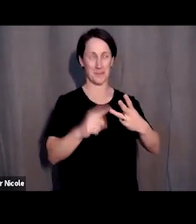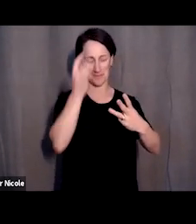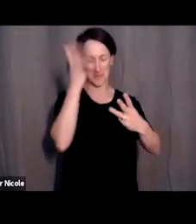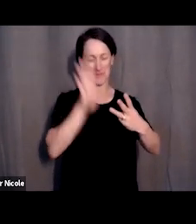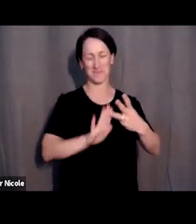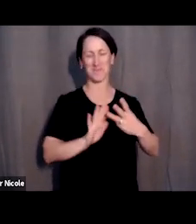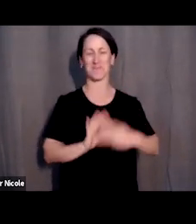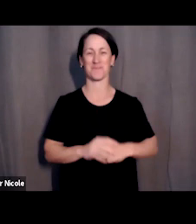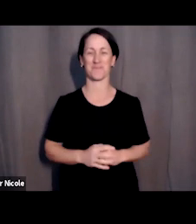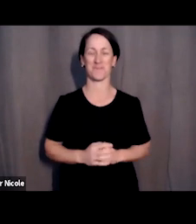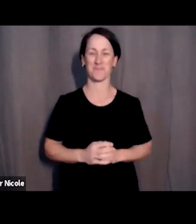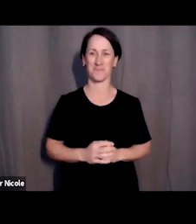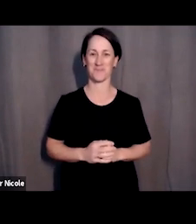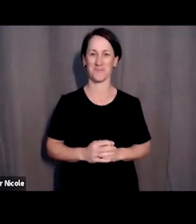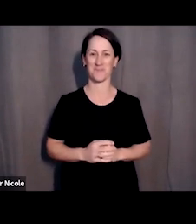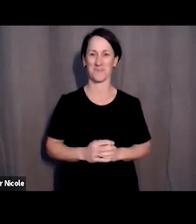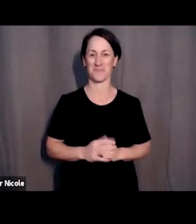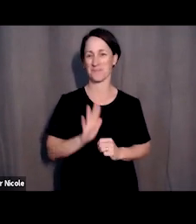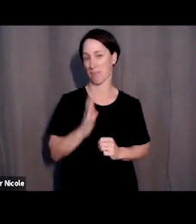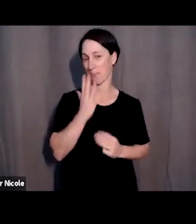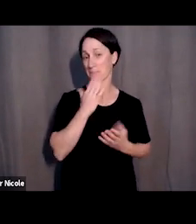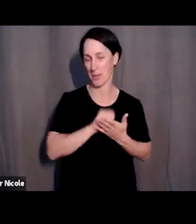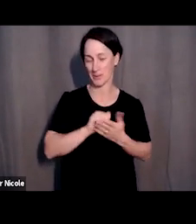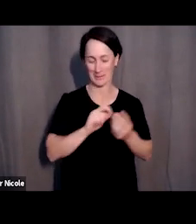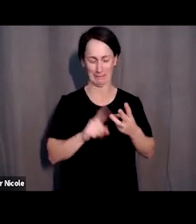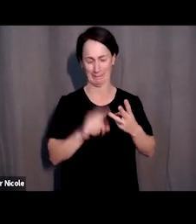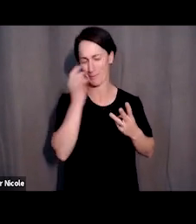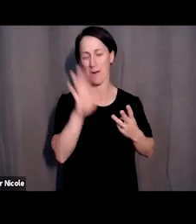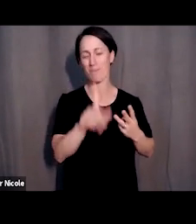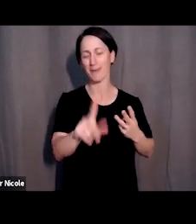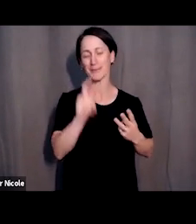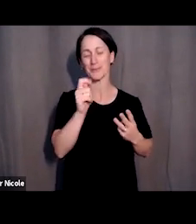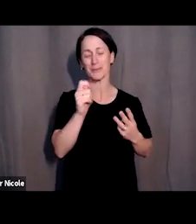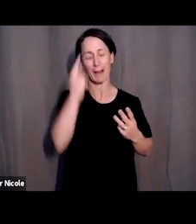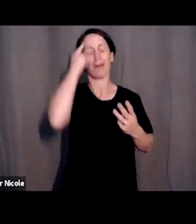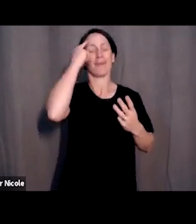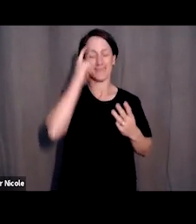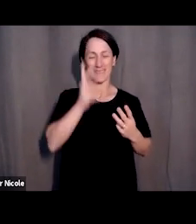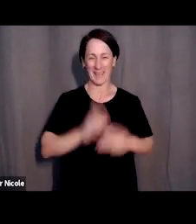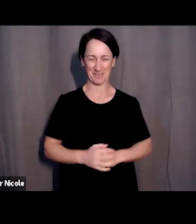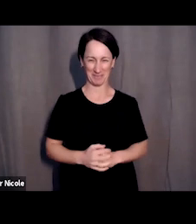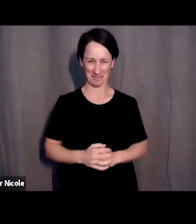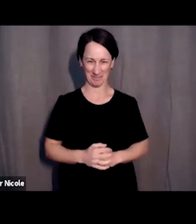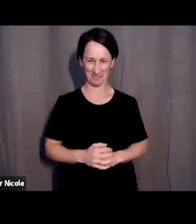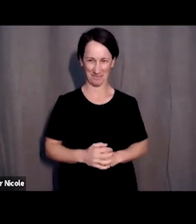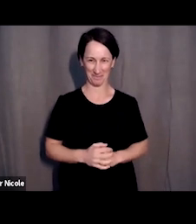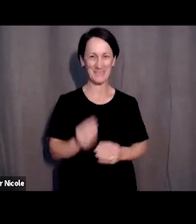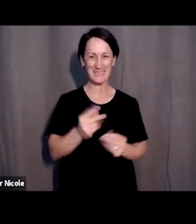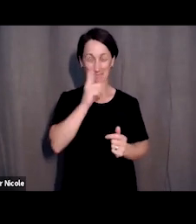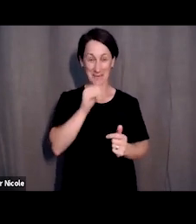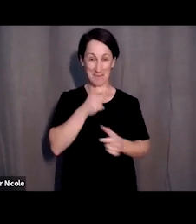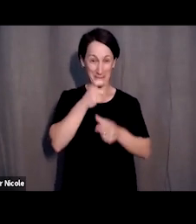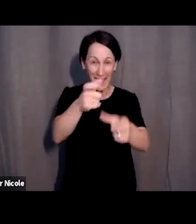thing. Oh my goodness, sorry. It'll come to me in 1 second. And some people are probably yelling it out at the screen.